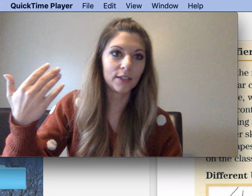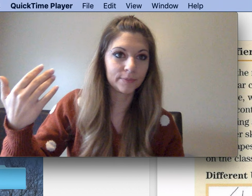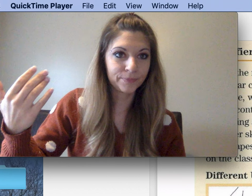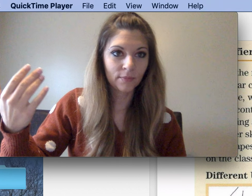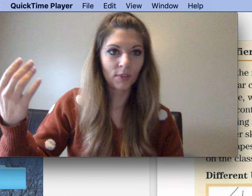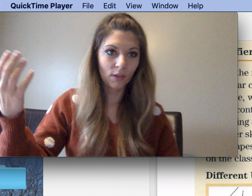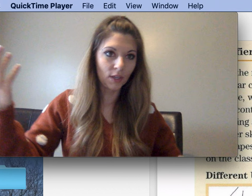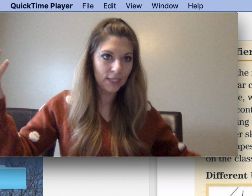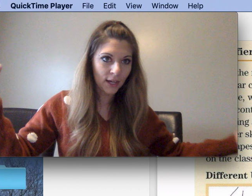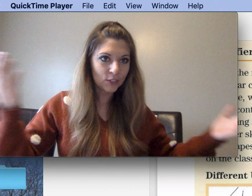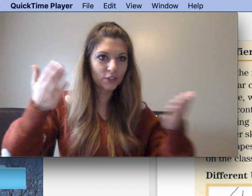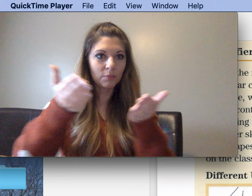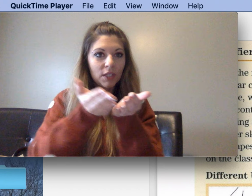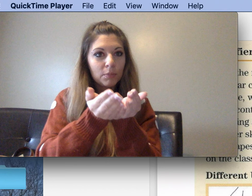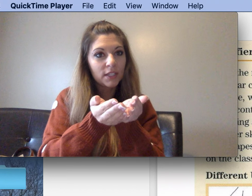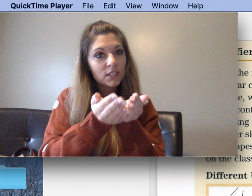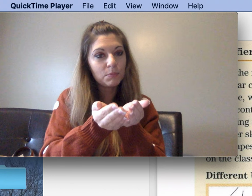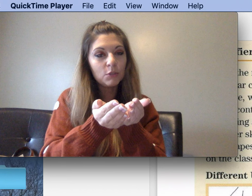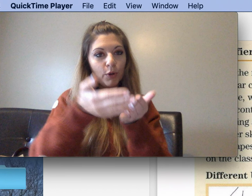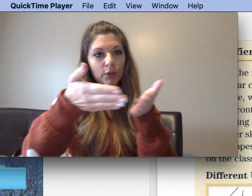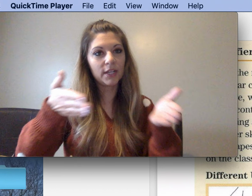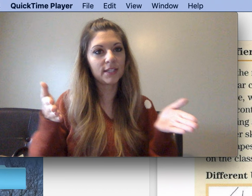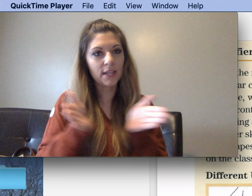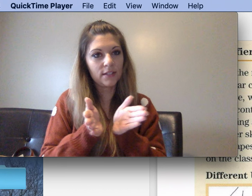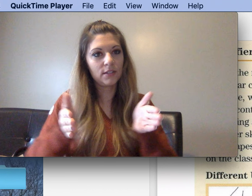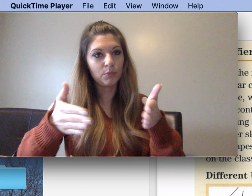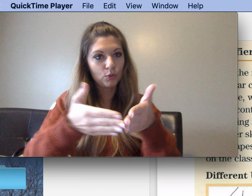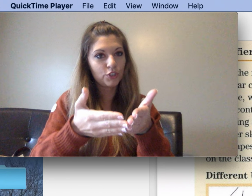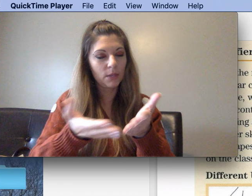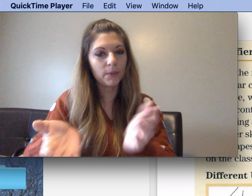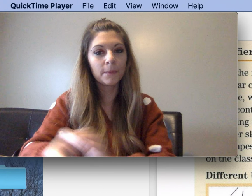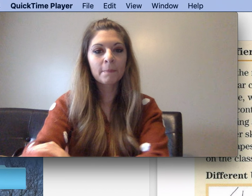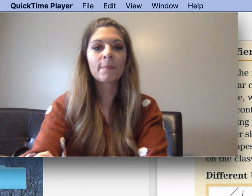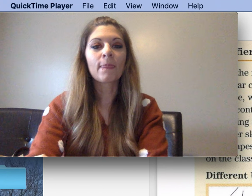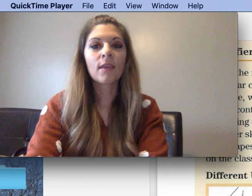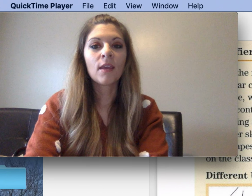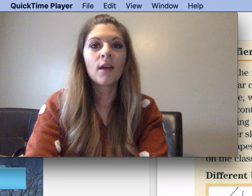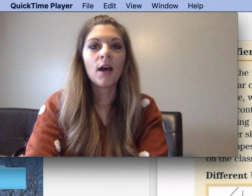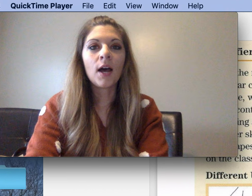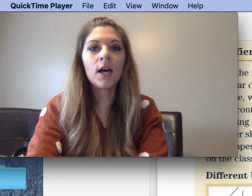not like a yacht or something, but like a speedboat, it has that typical shape.